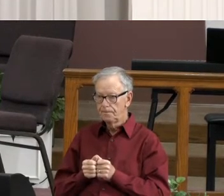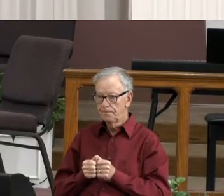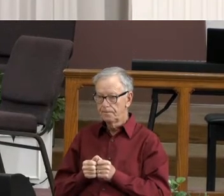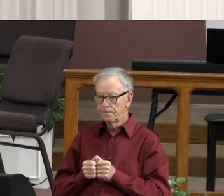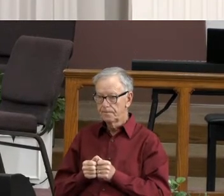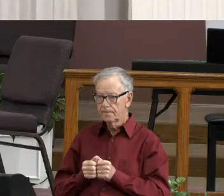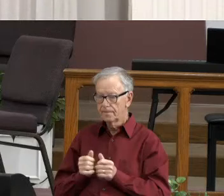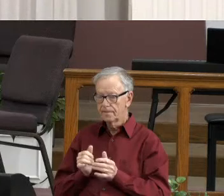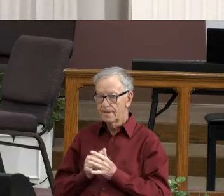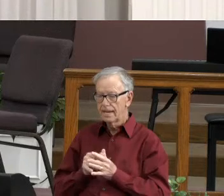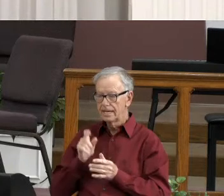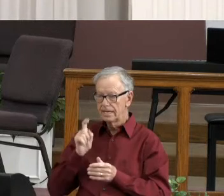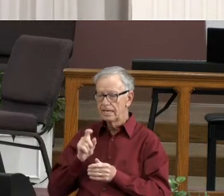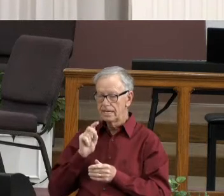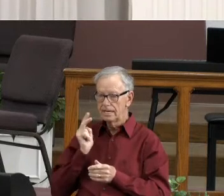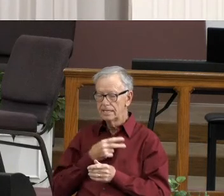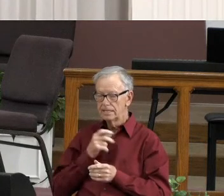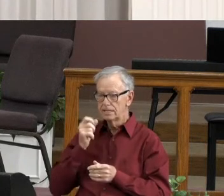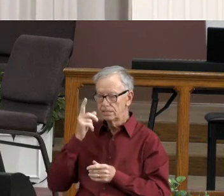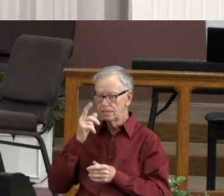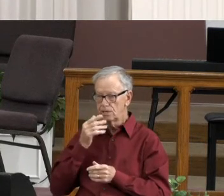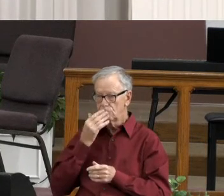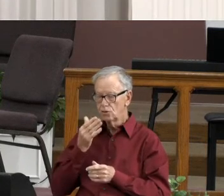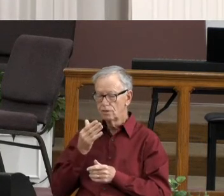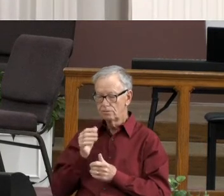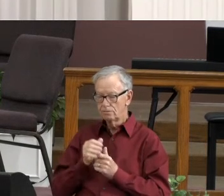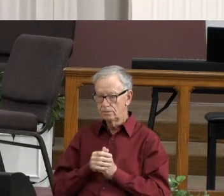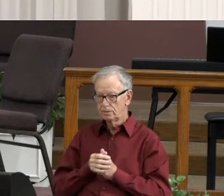that I need us to understand well.